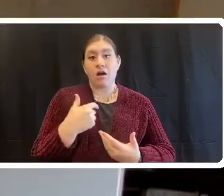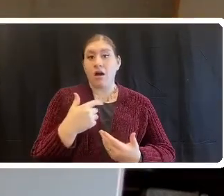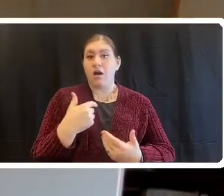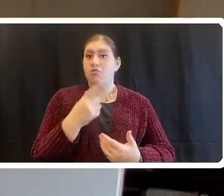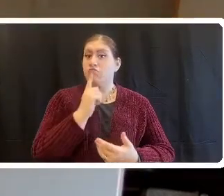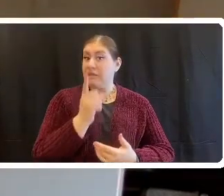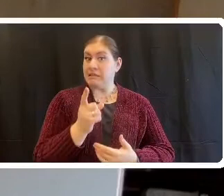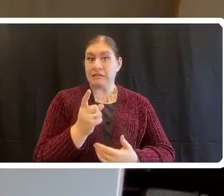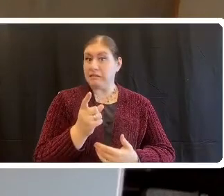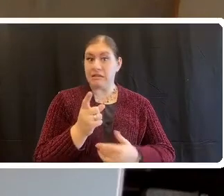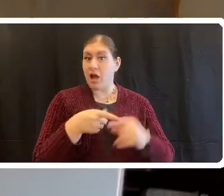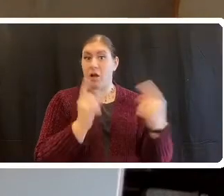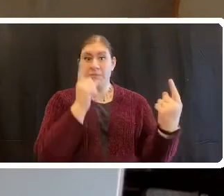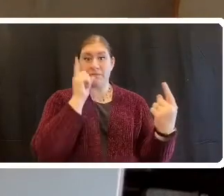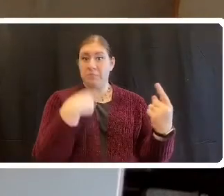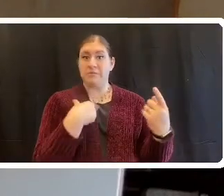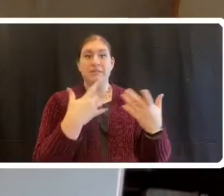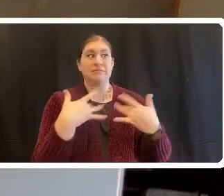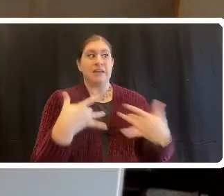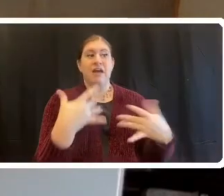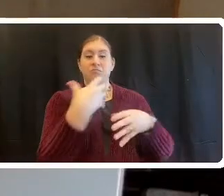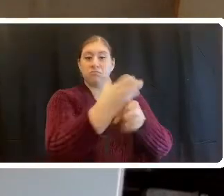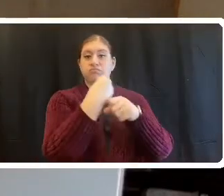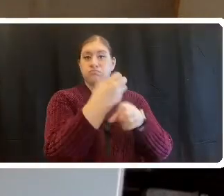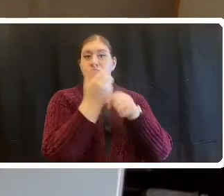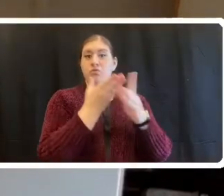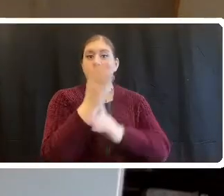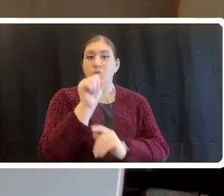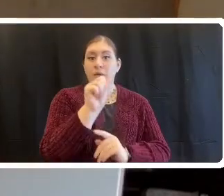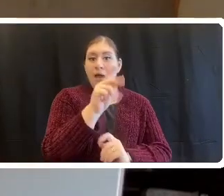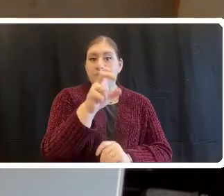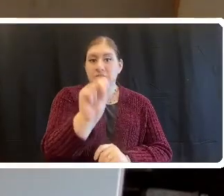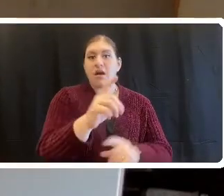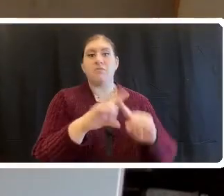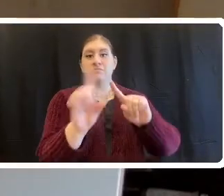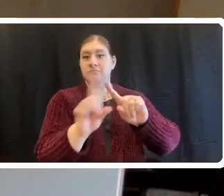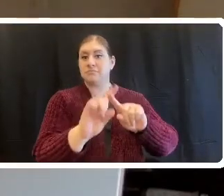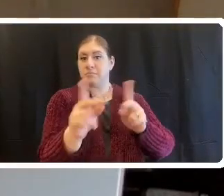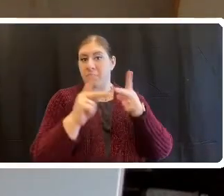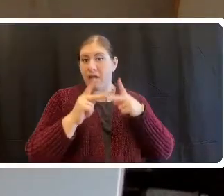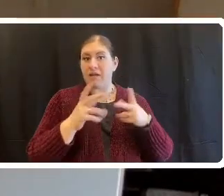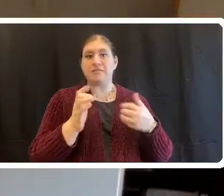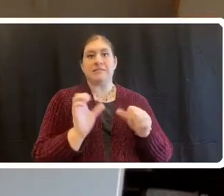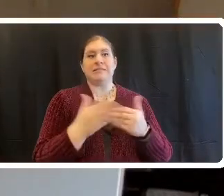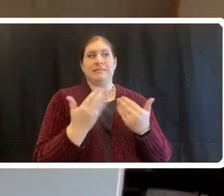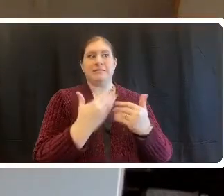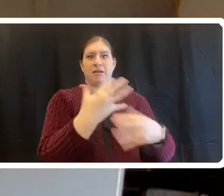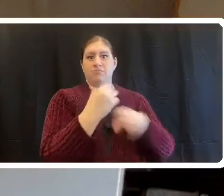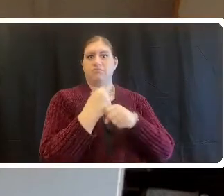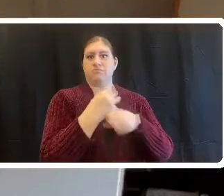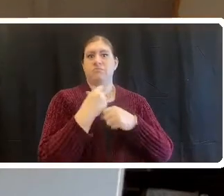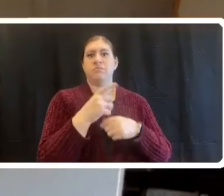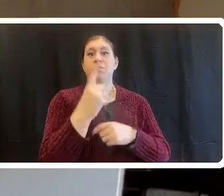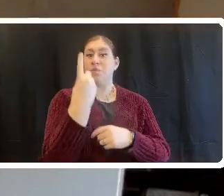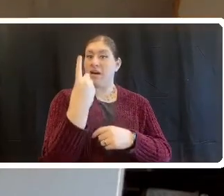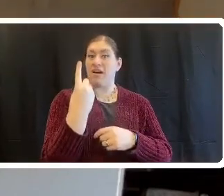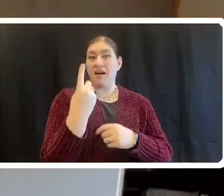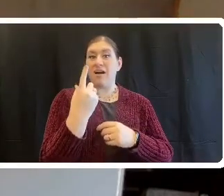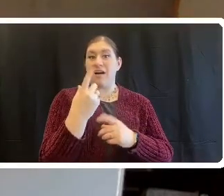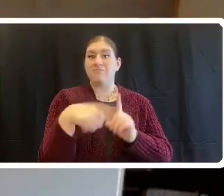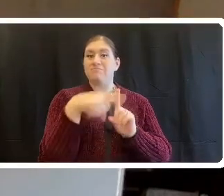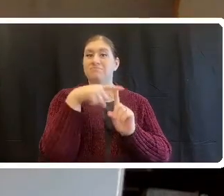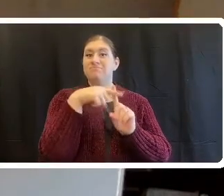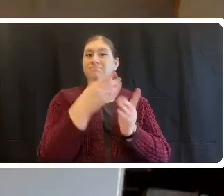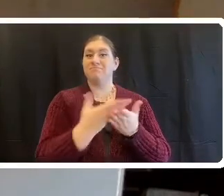no problems getting art supplies through Perfect. Amazon and other providers. Perfect. I mean, one bright spot is